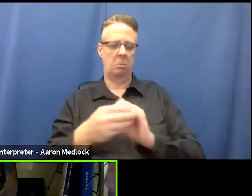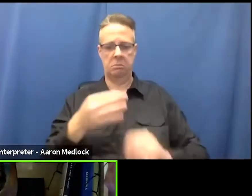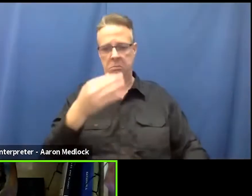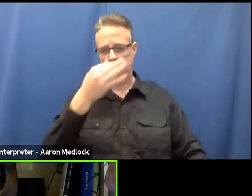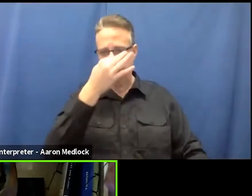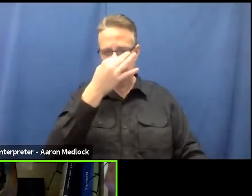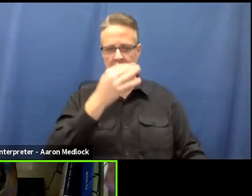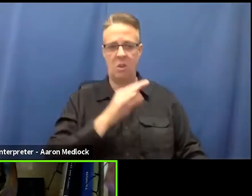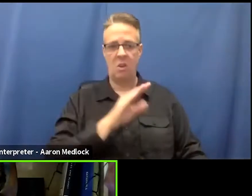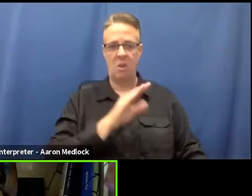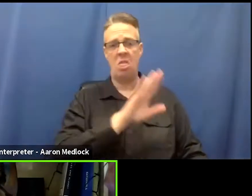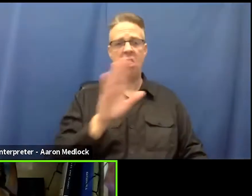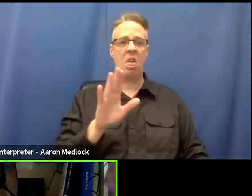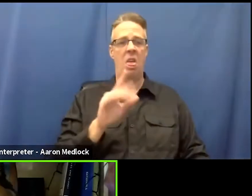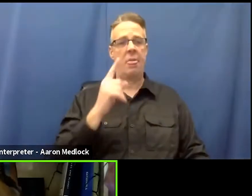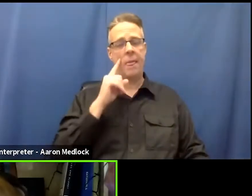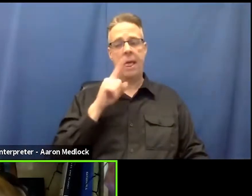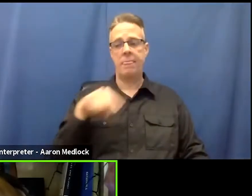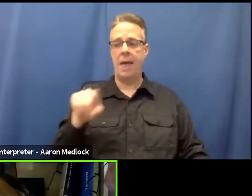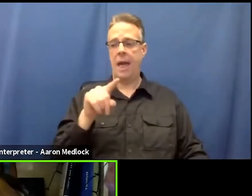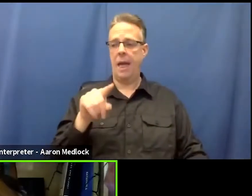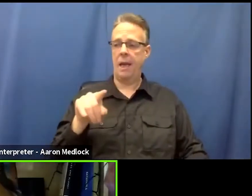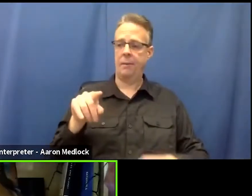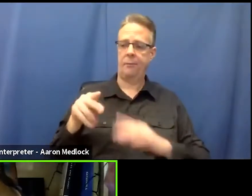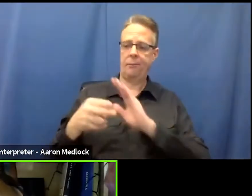idea of being a benefits cheat or,